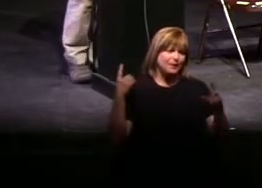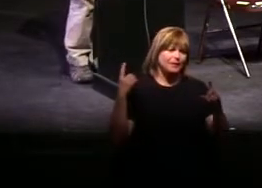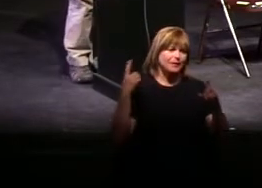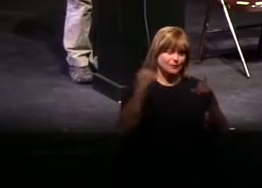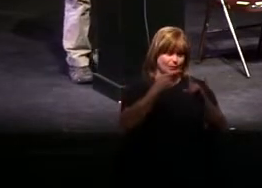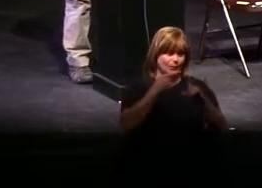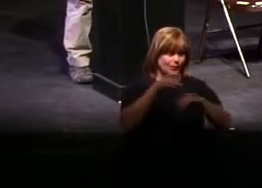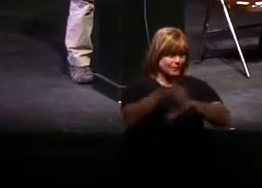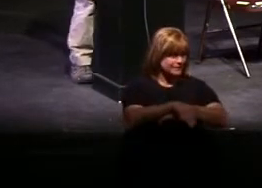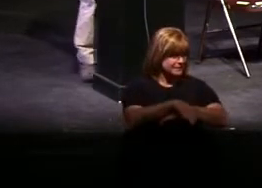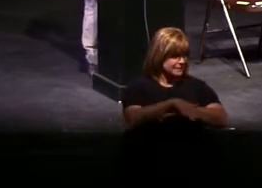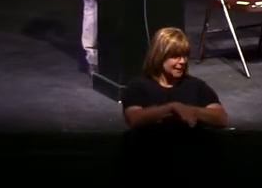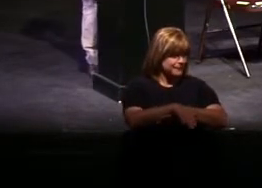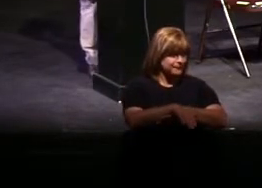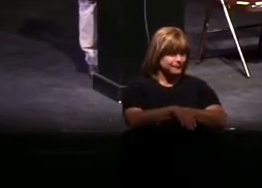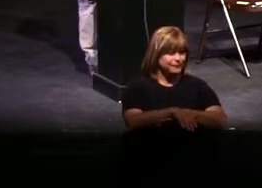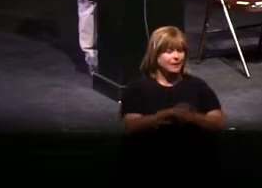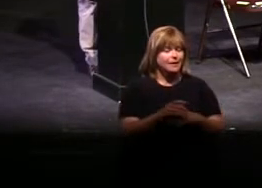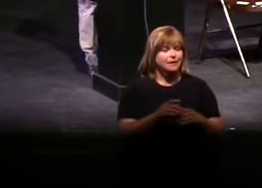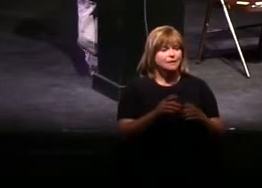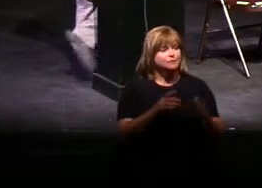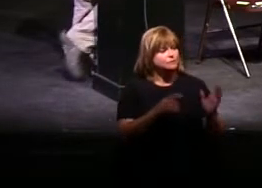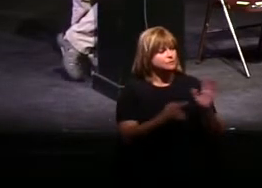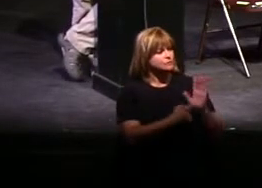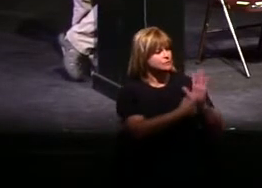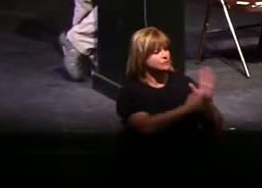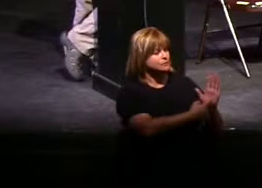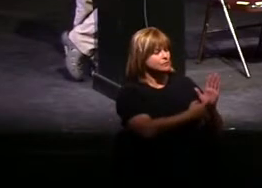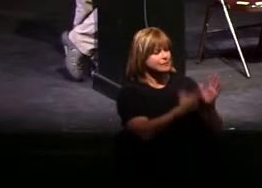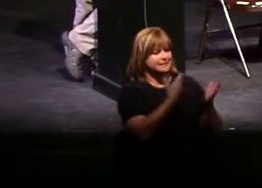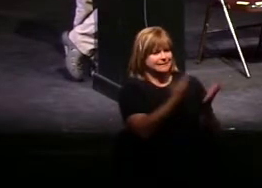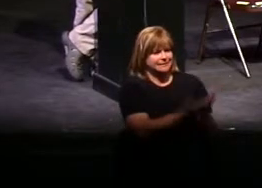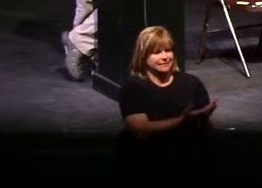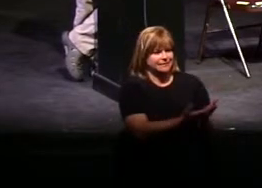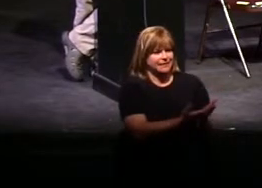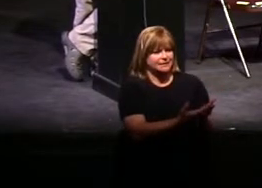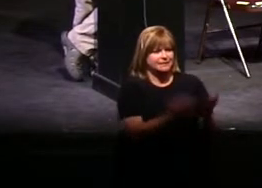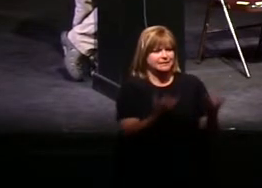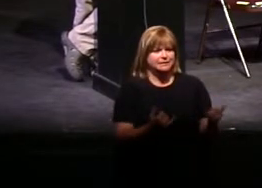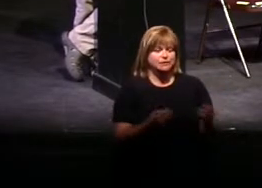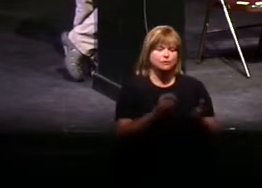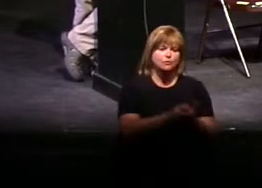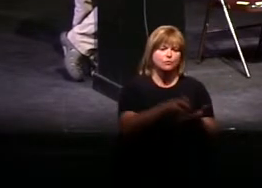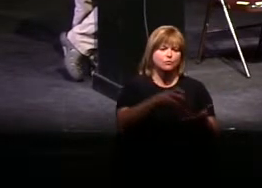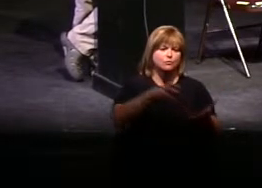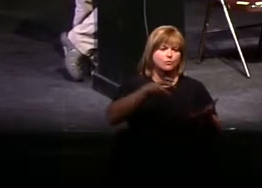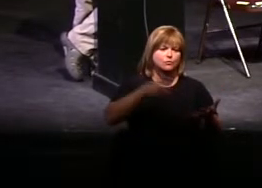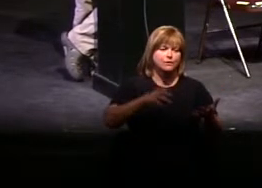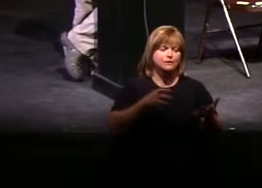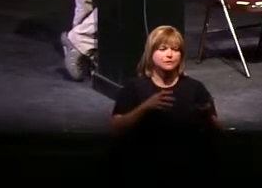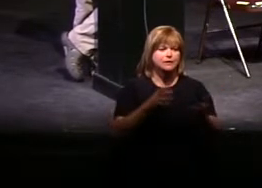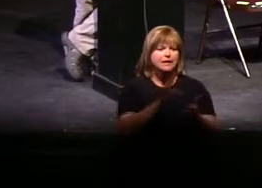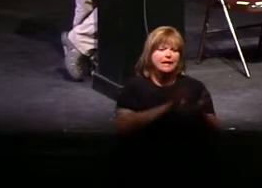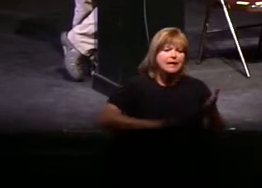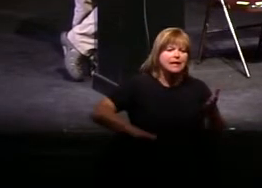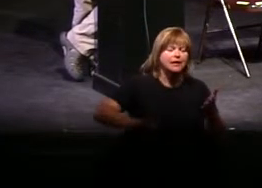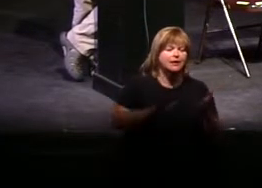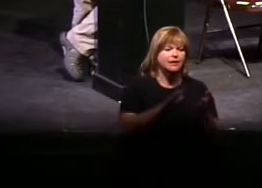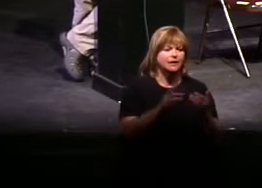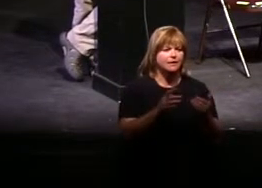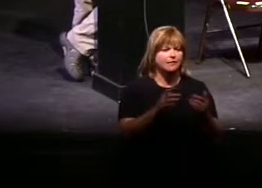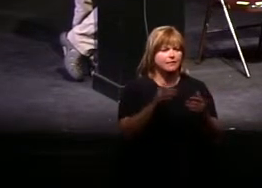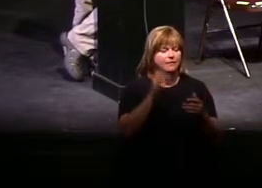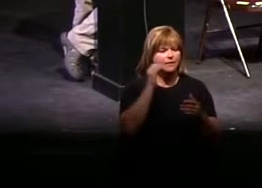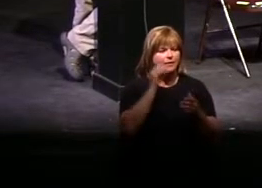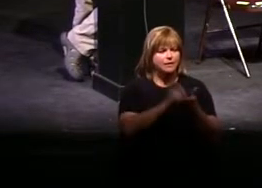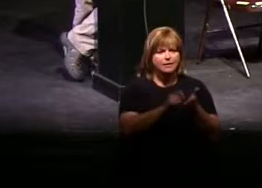The goal of tonight's session is to acknowledge the fact that this is a fertile region for the literary imagination as well as